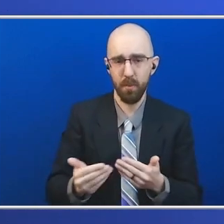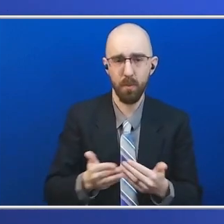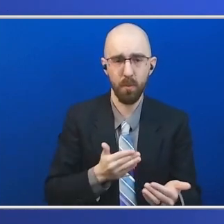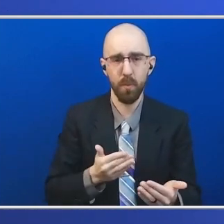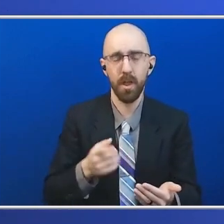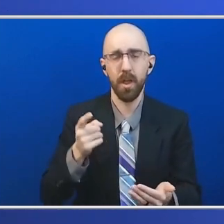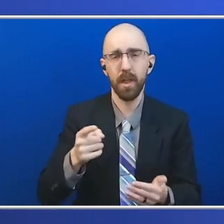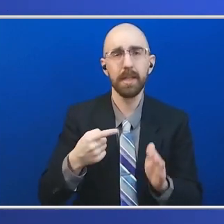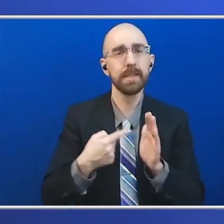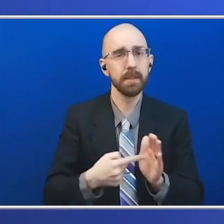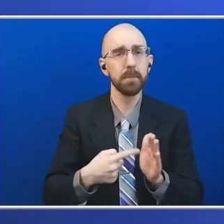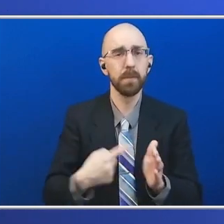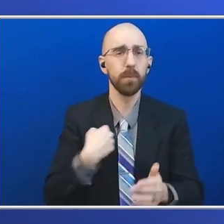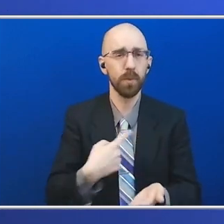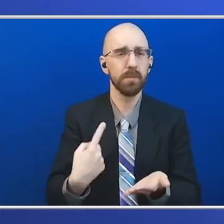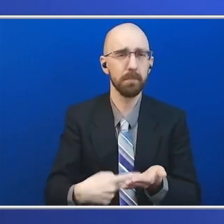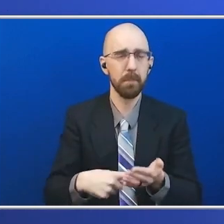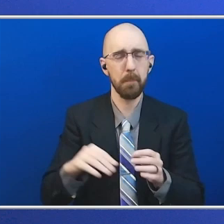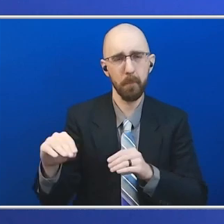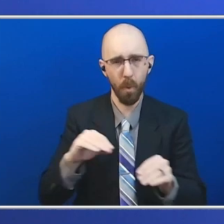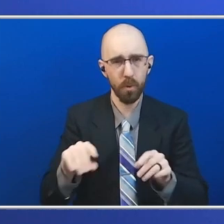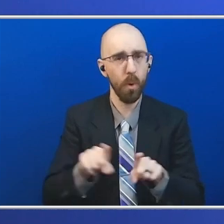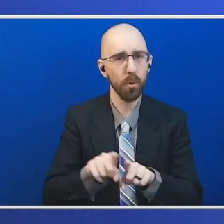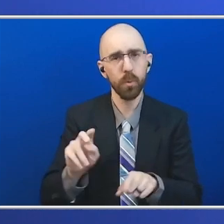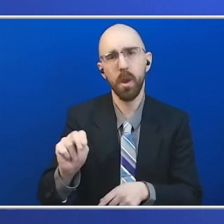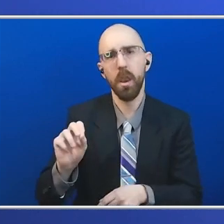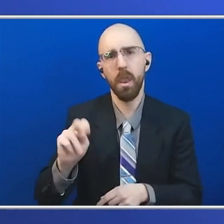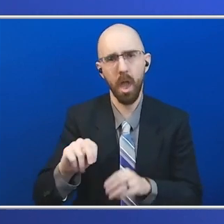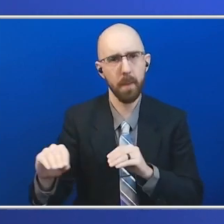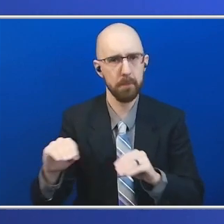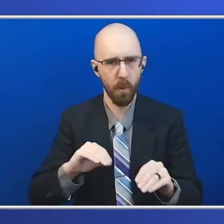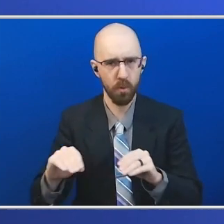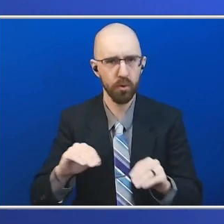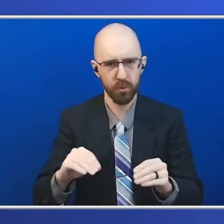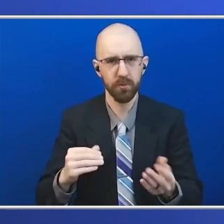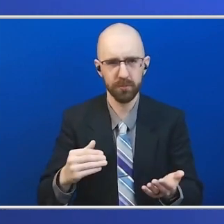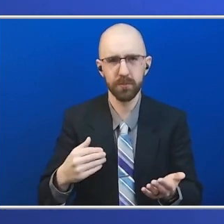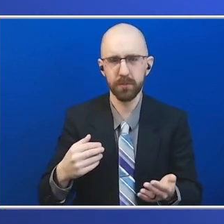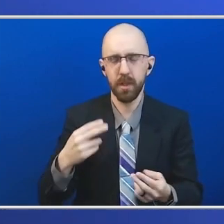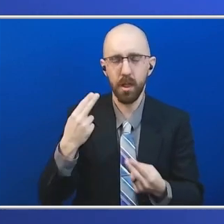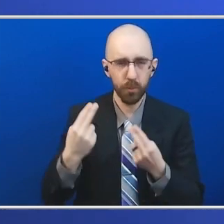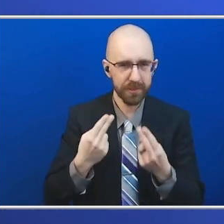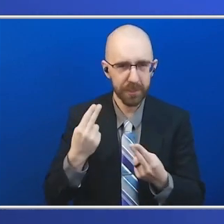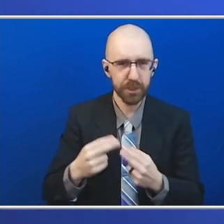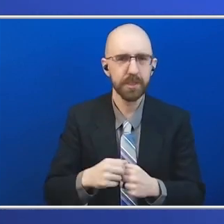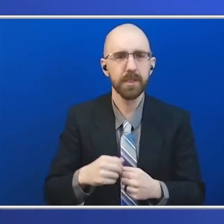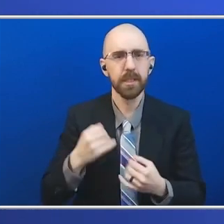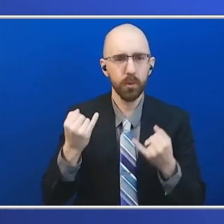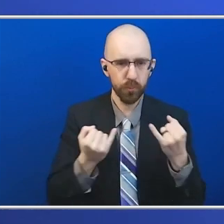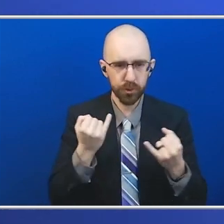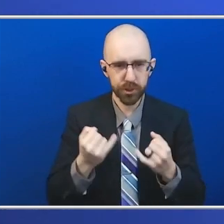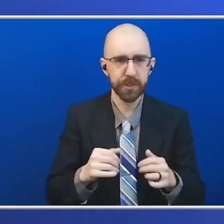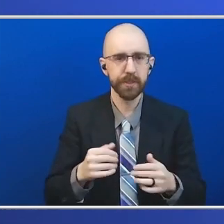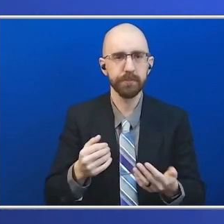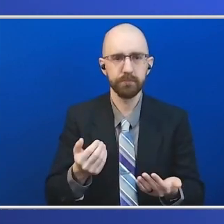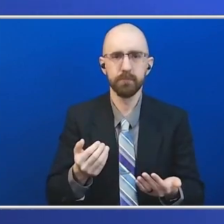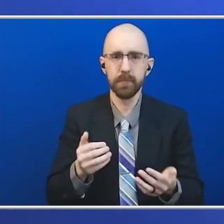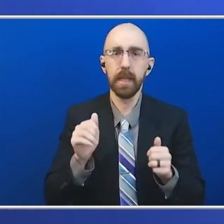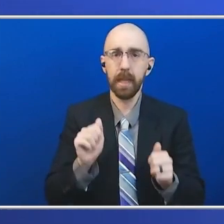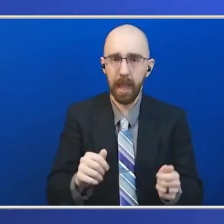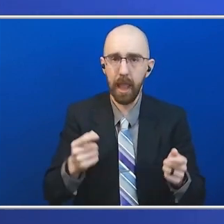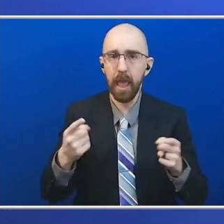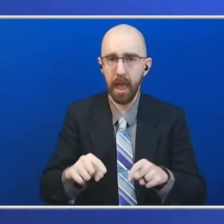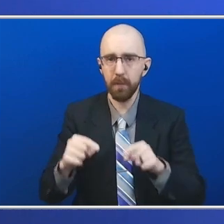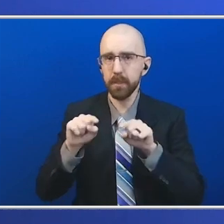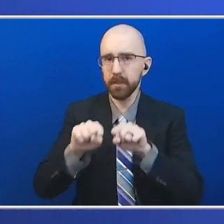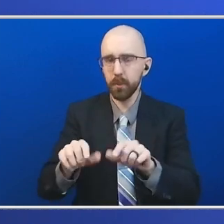are motor, there are also non-motor symptoms that occur. Hallucinations and delusions can occur with Parkinson's. Of course,